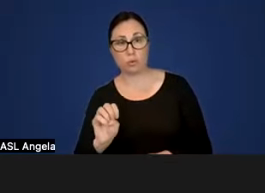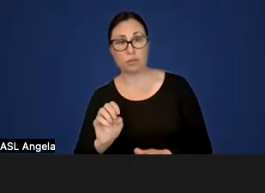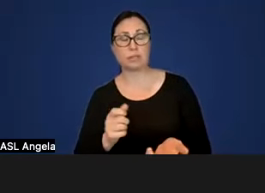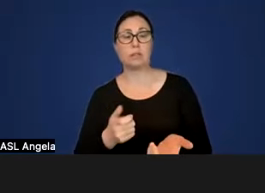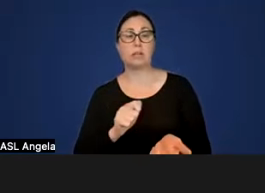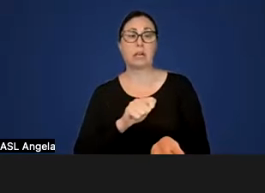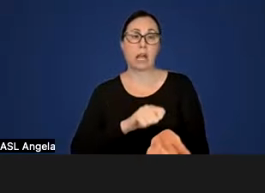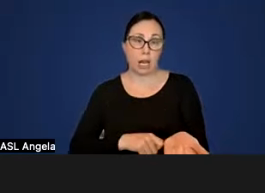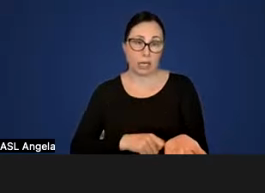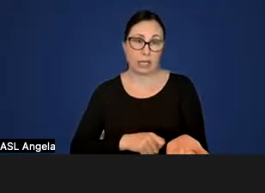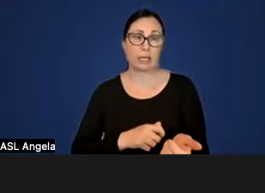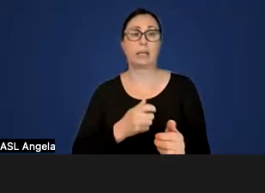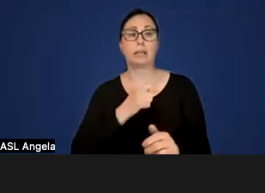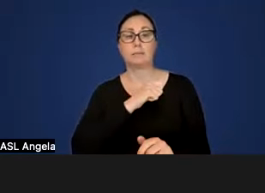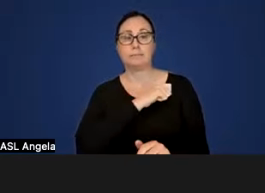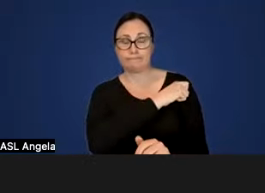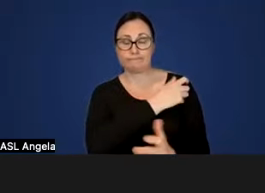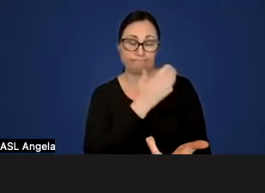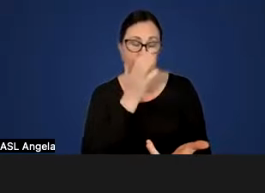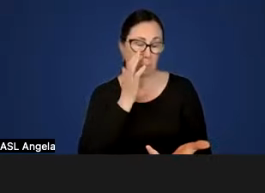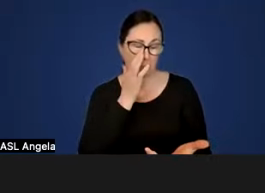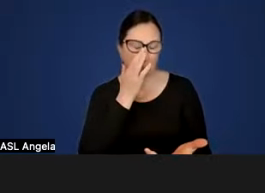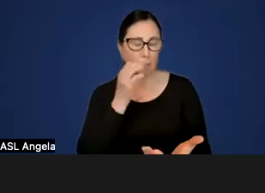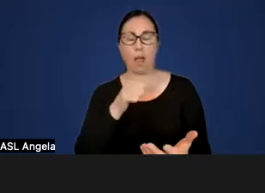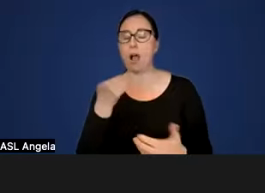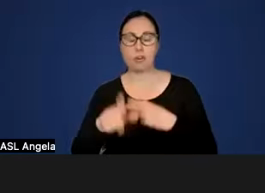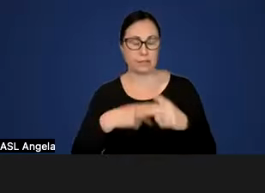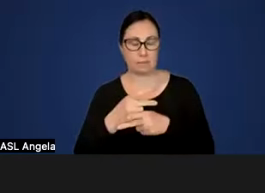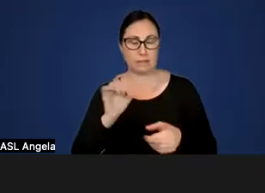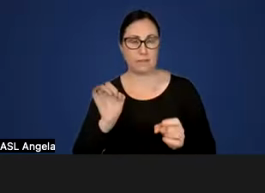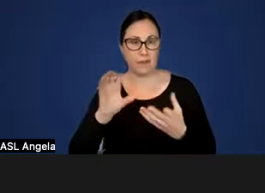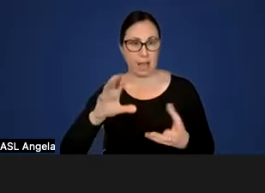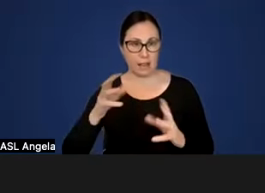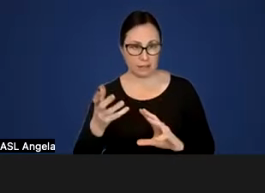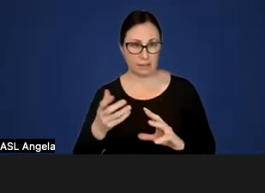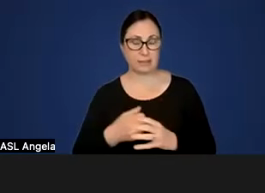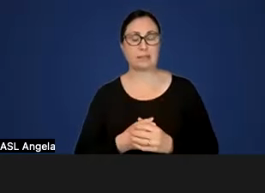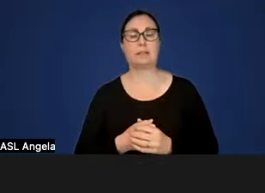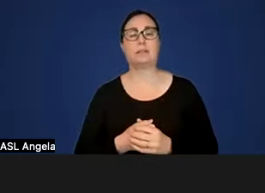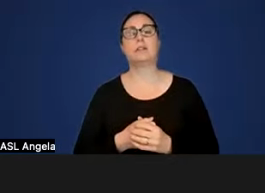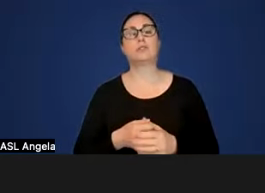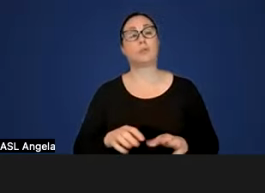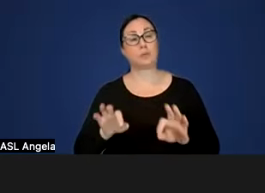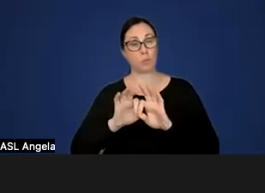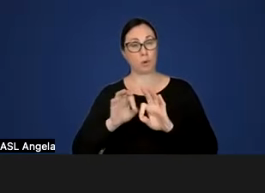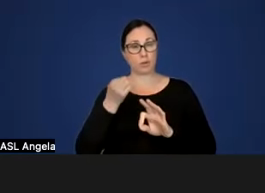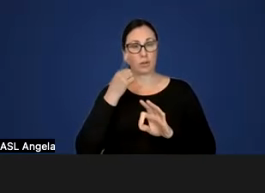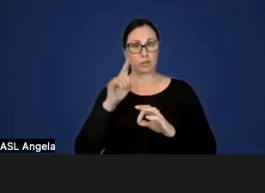of violence. So I think it's important as advocates to understand, when does it go from